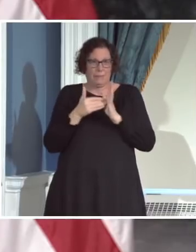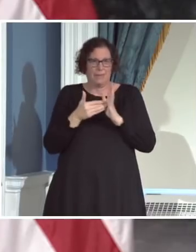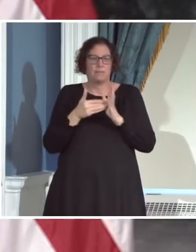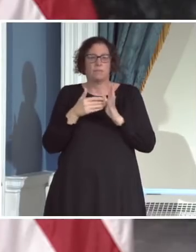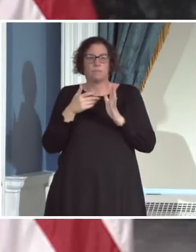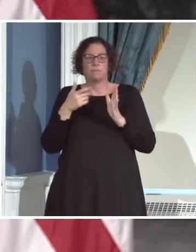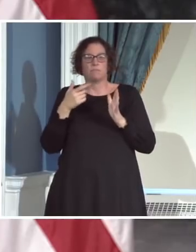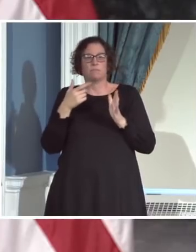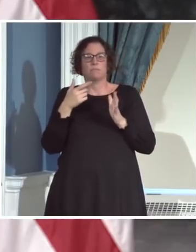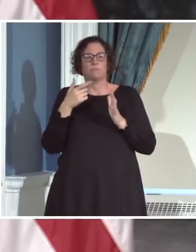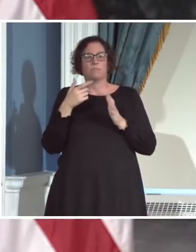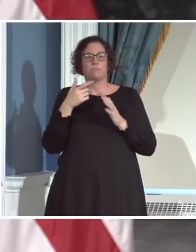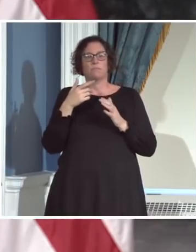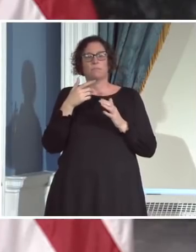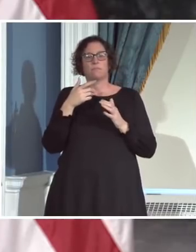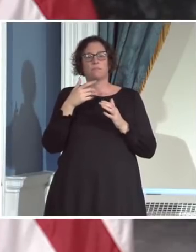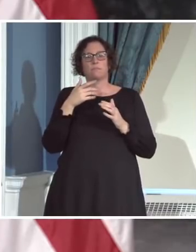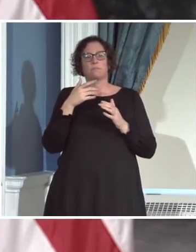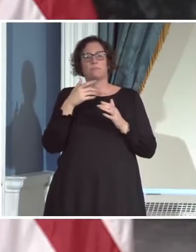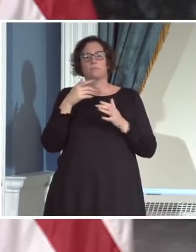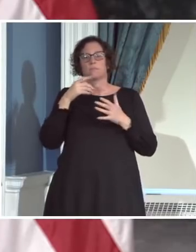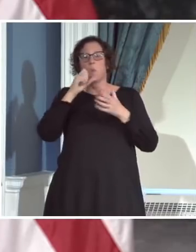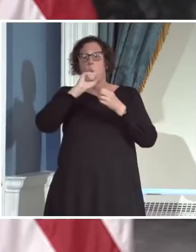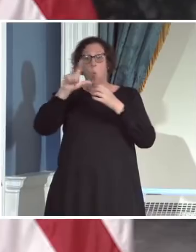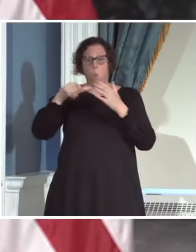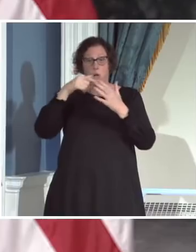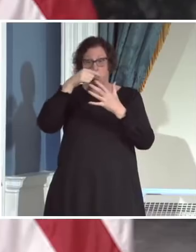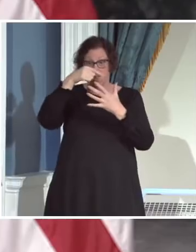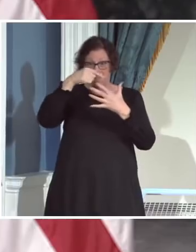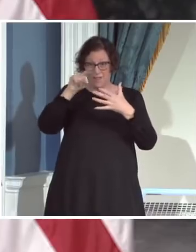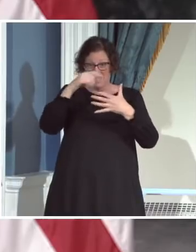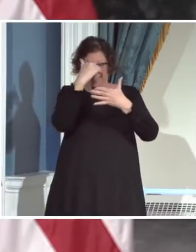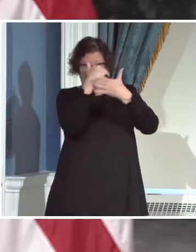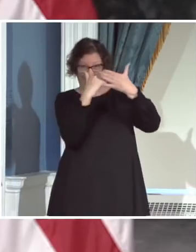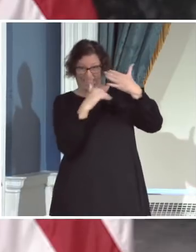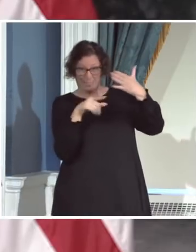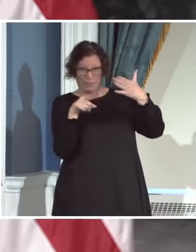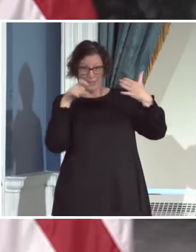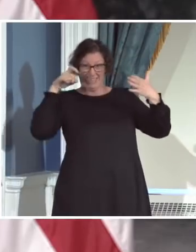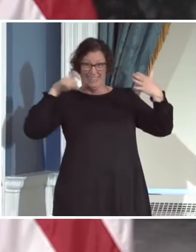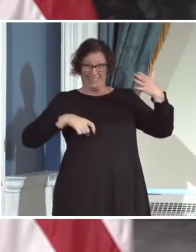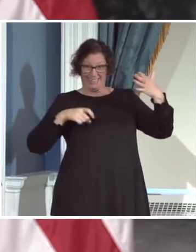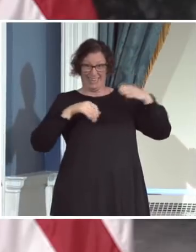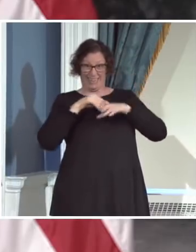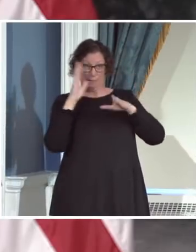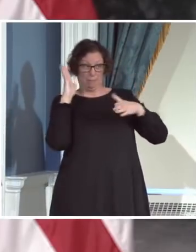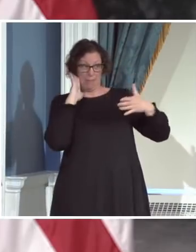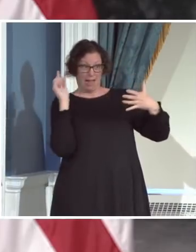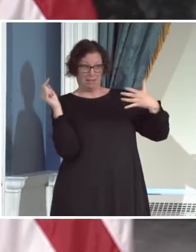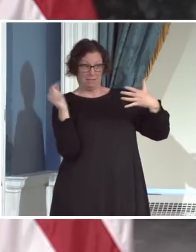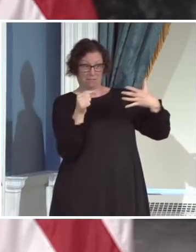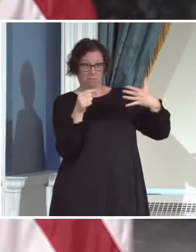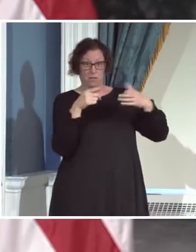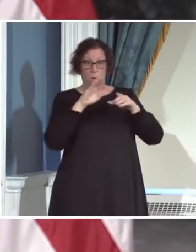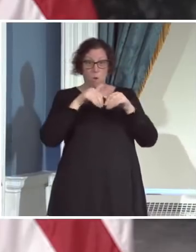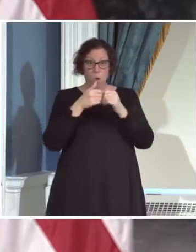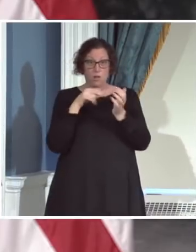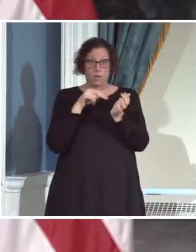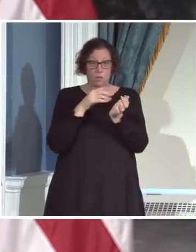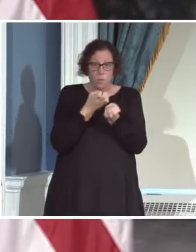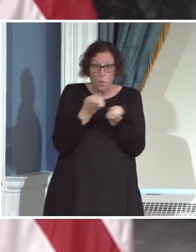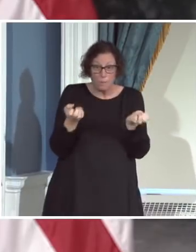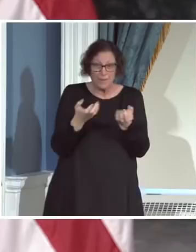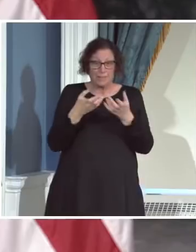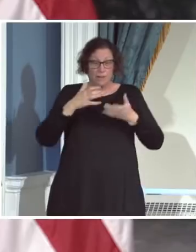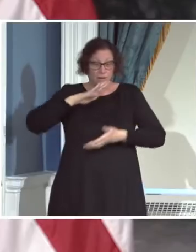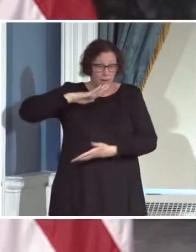So the beds are one thing, the equipment's another thing, the supplies are another thing, and most importantly,